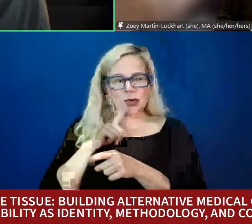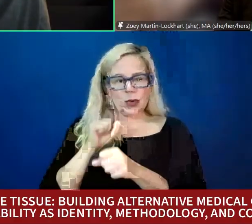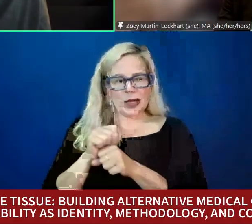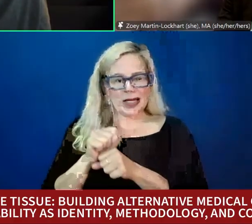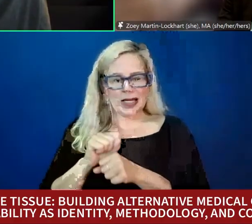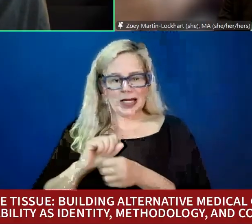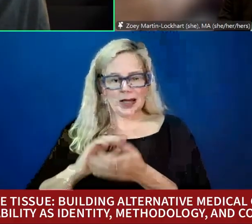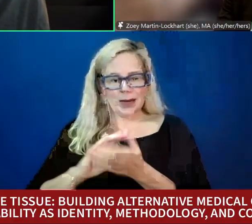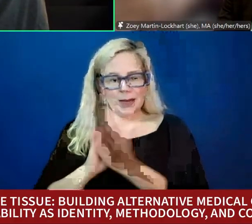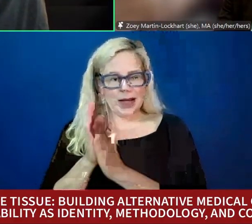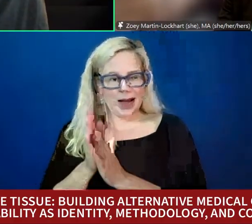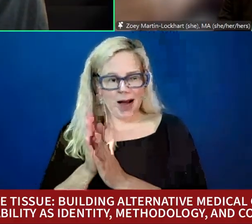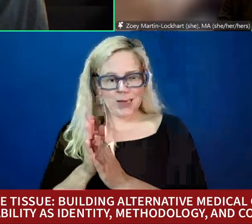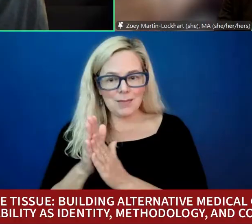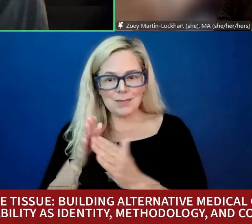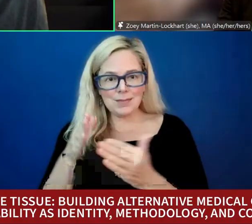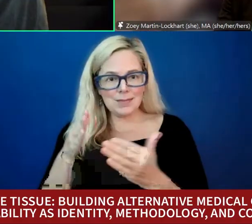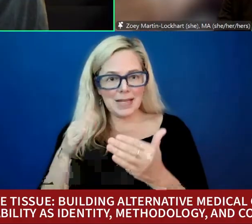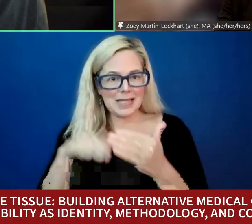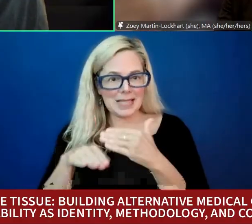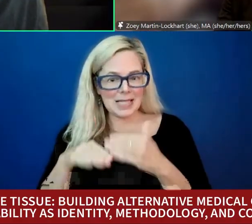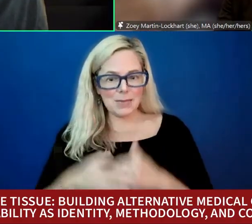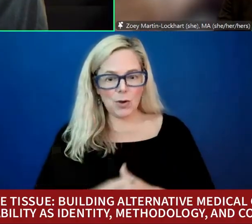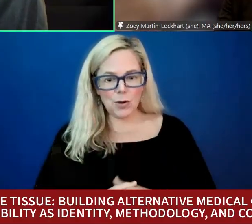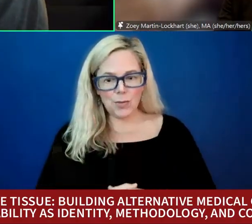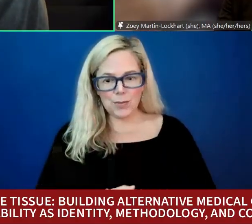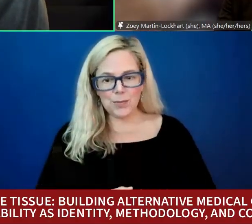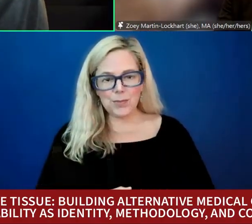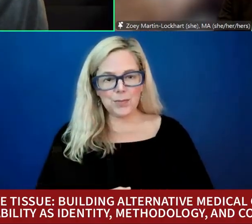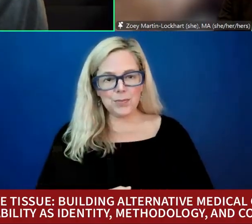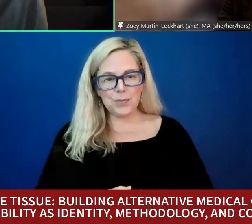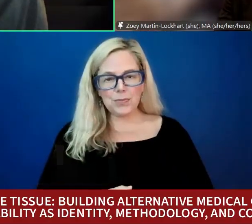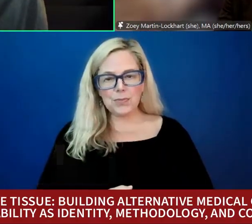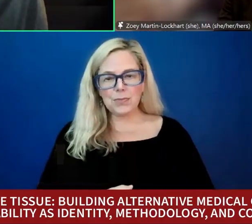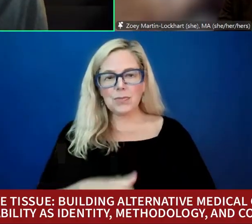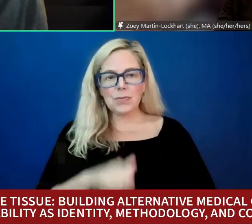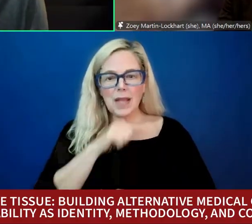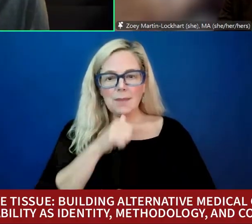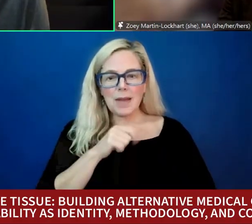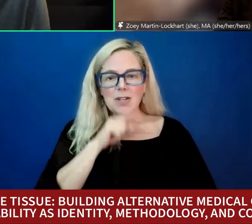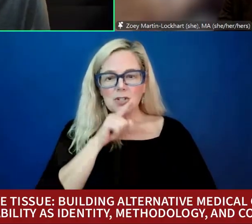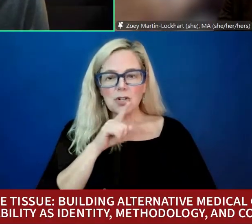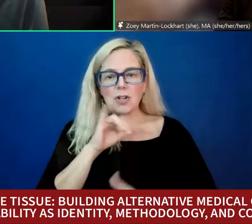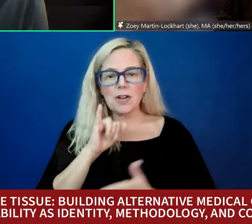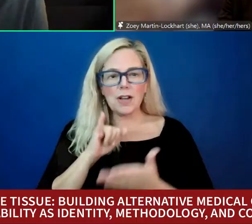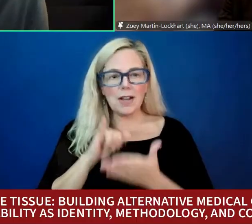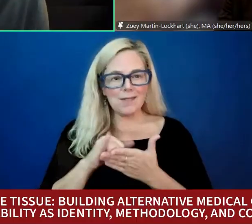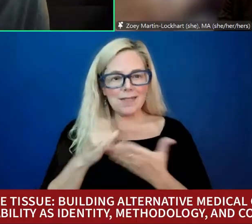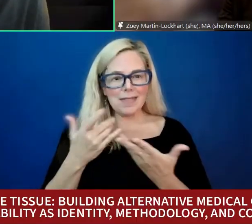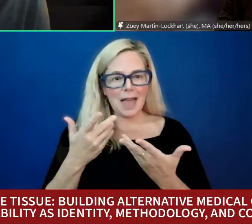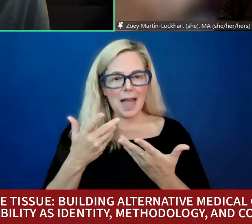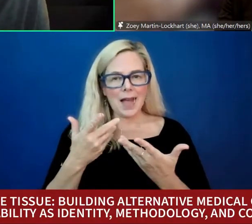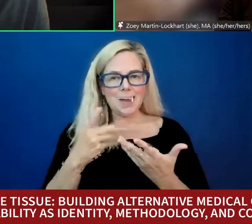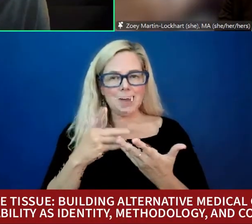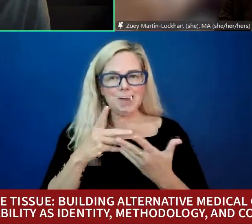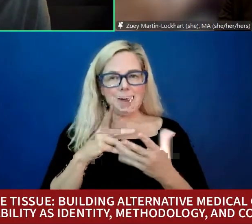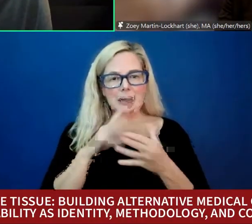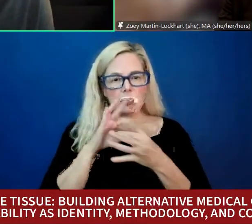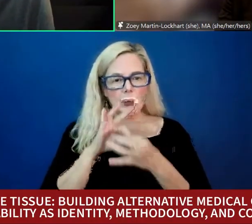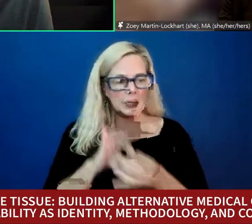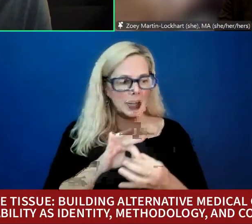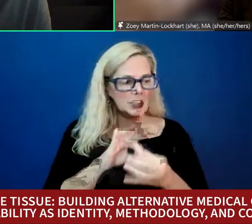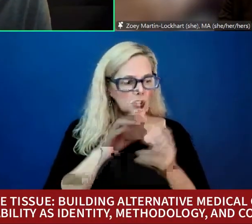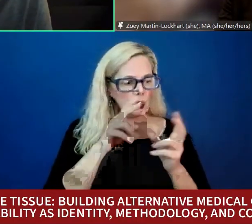don't know if that maps onto some of your themes or the ways that the health professionals